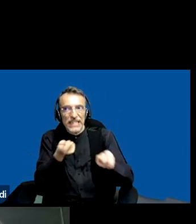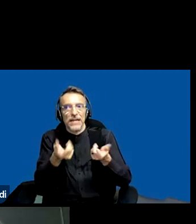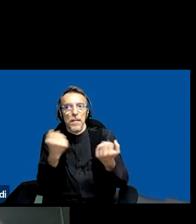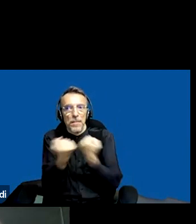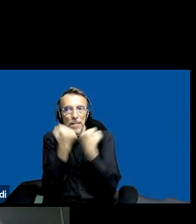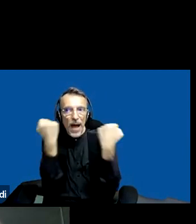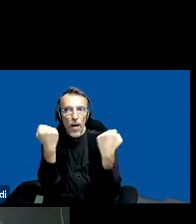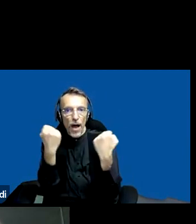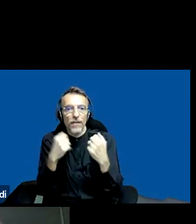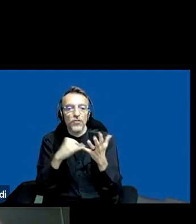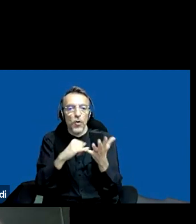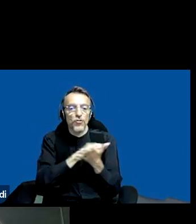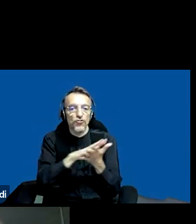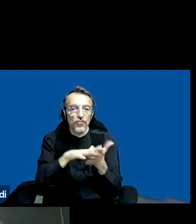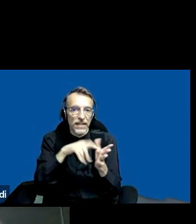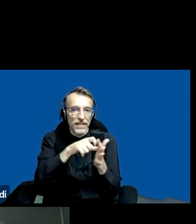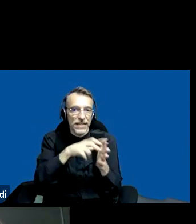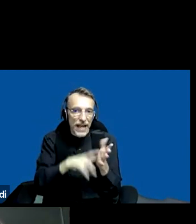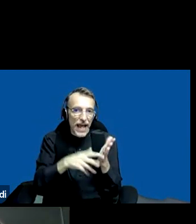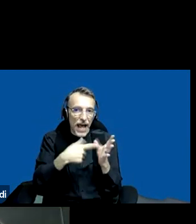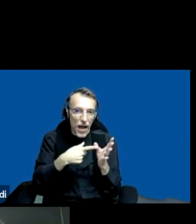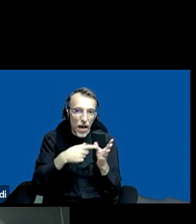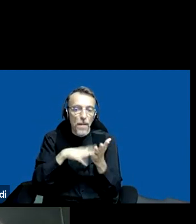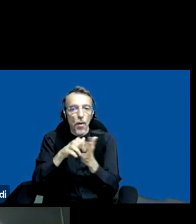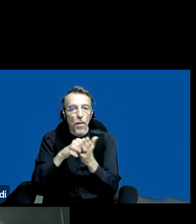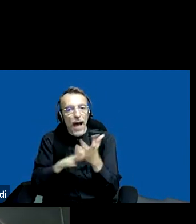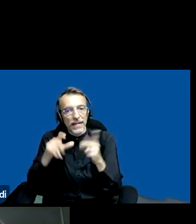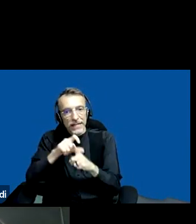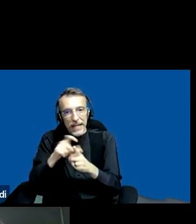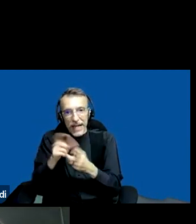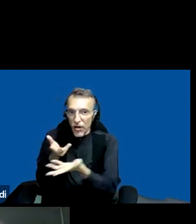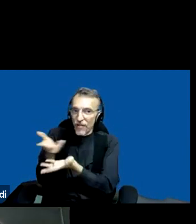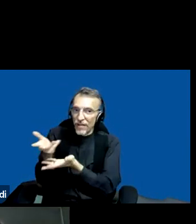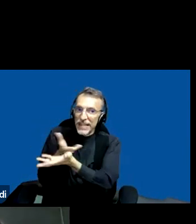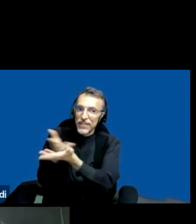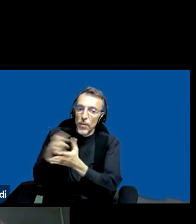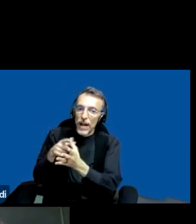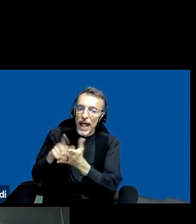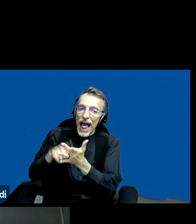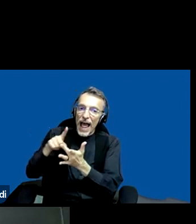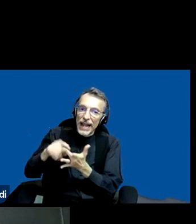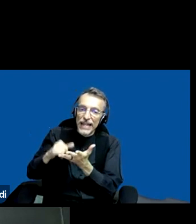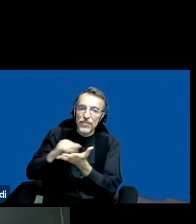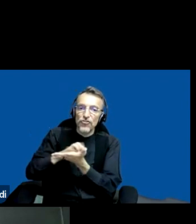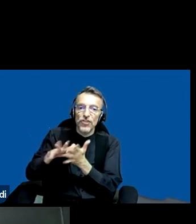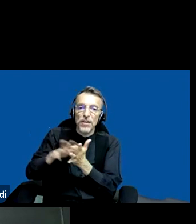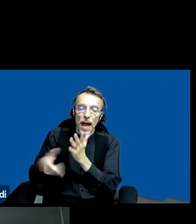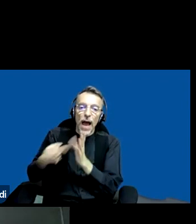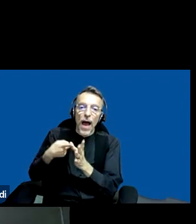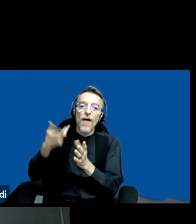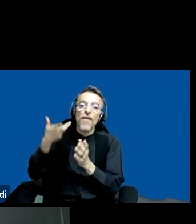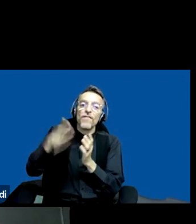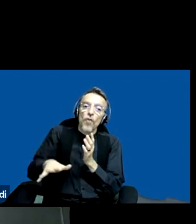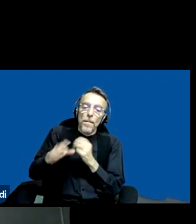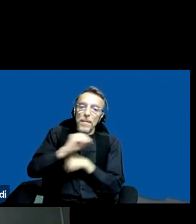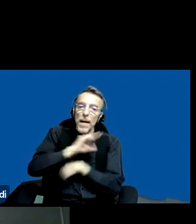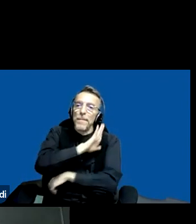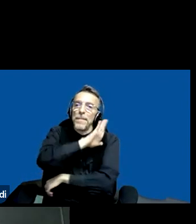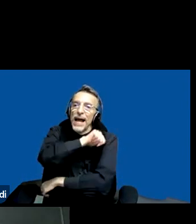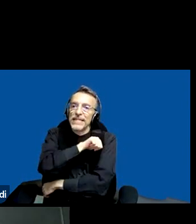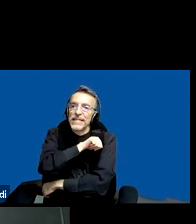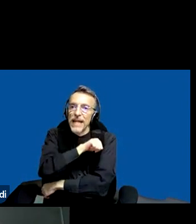by Shandana Momand in conversation with Ali Chima from LUMS in Pakistan. And we've